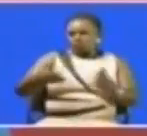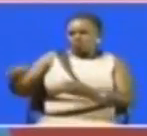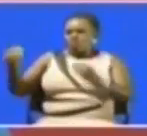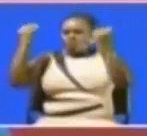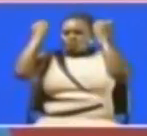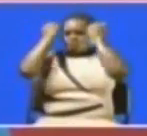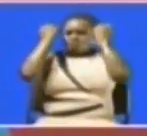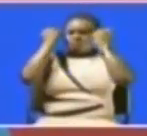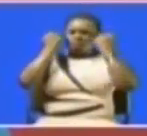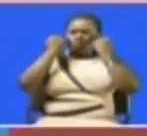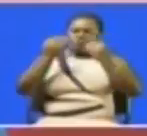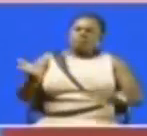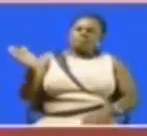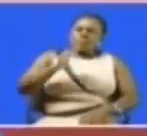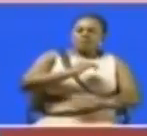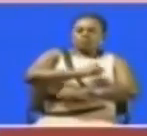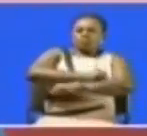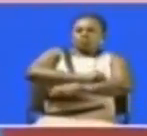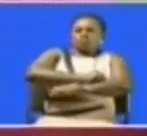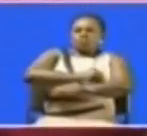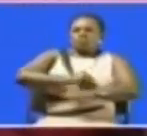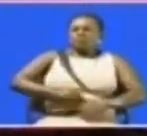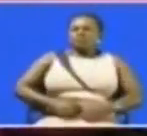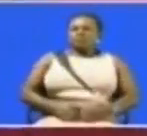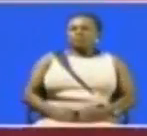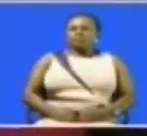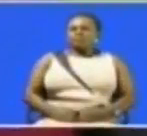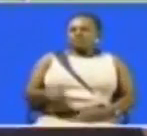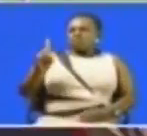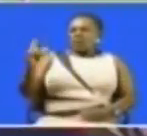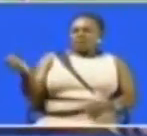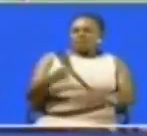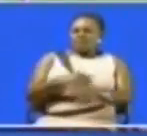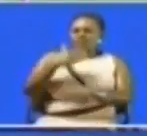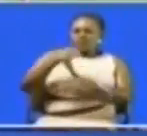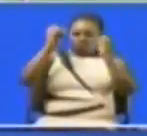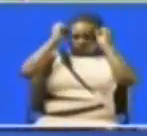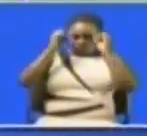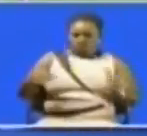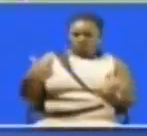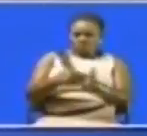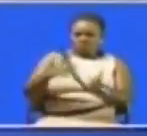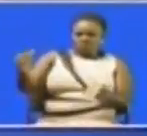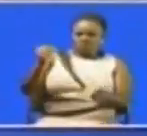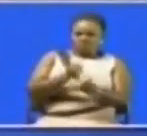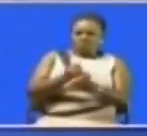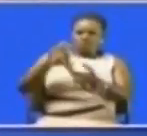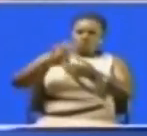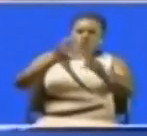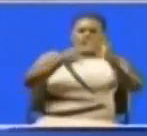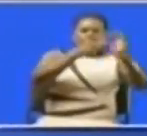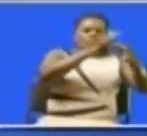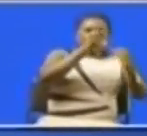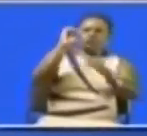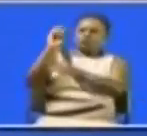their daughters to go back to school. Barely a month after a student was denied admission at Olympic High School in